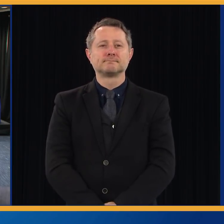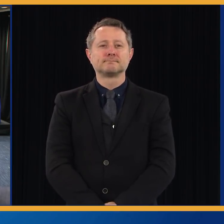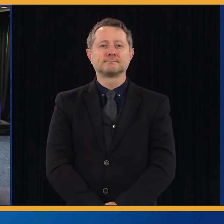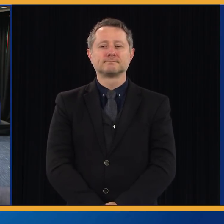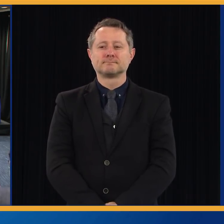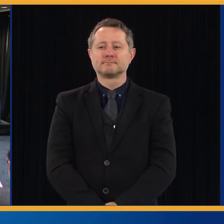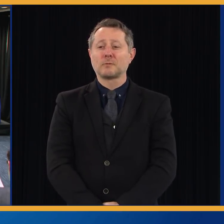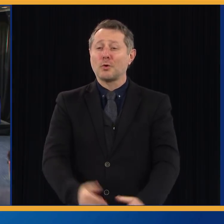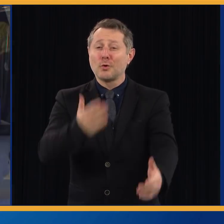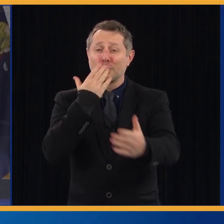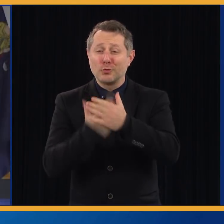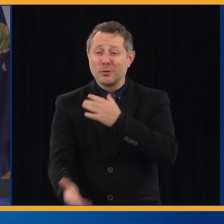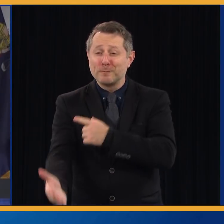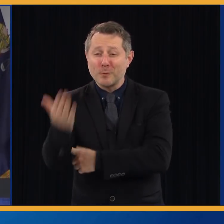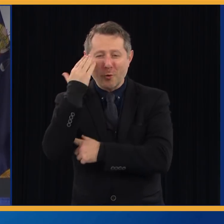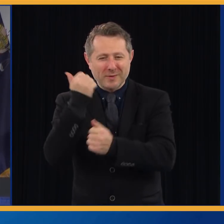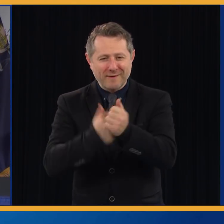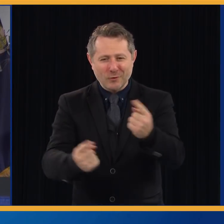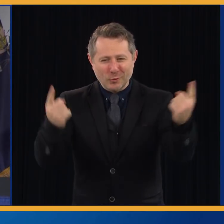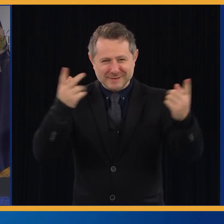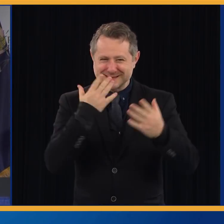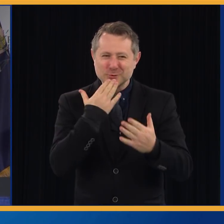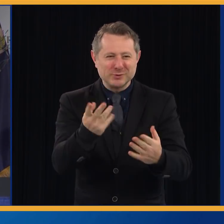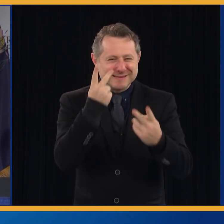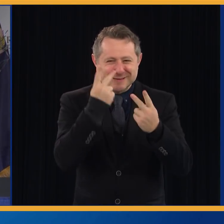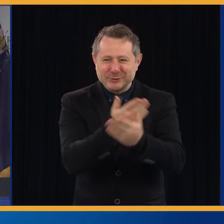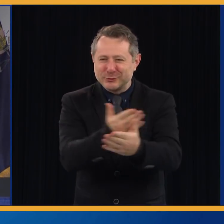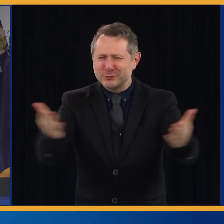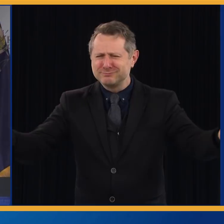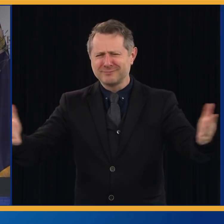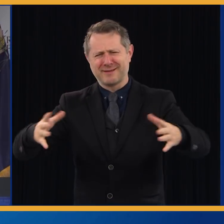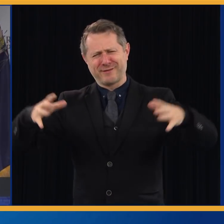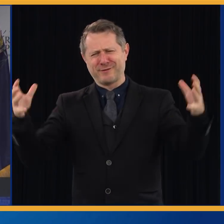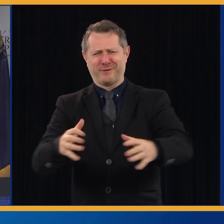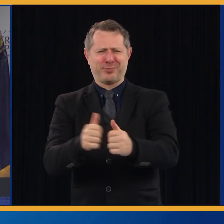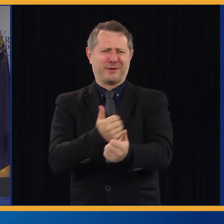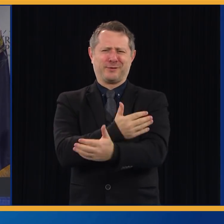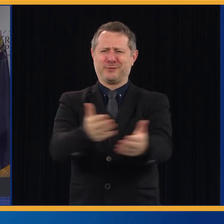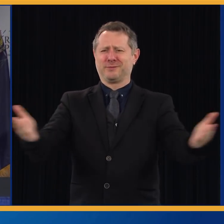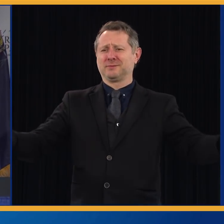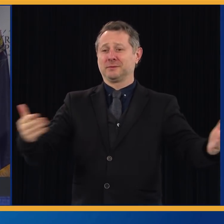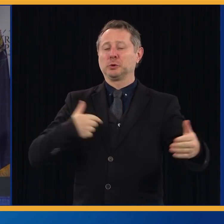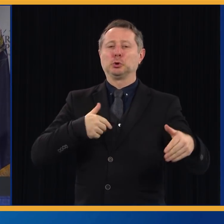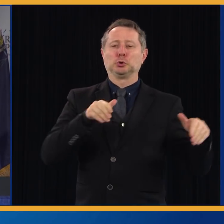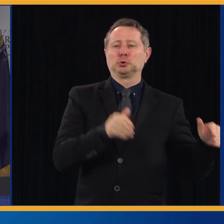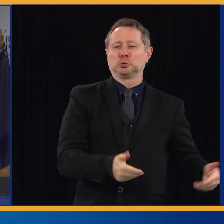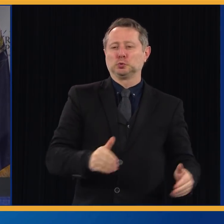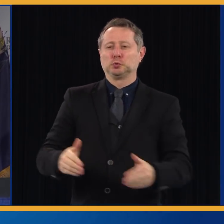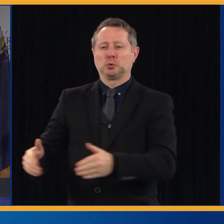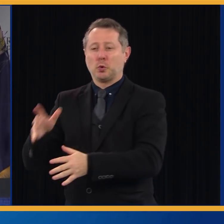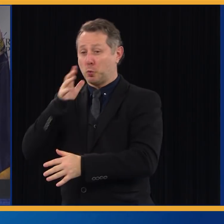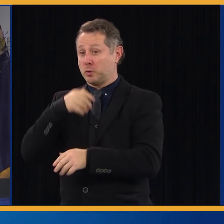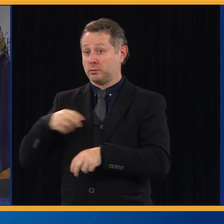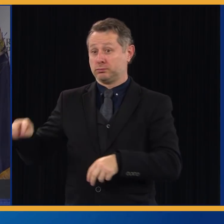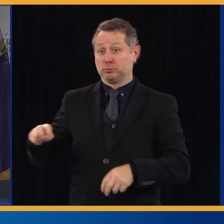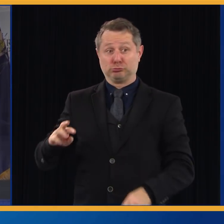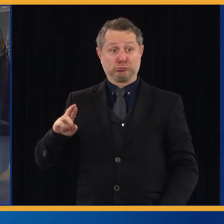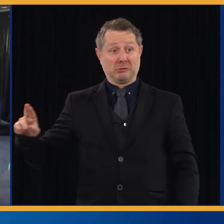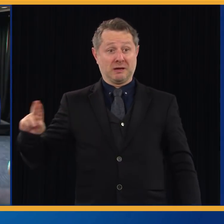Good morning, everyone. Good to see you. Good to be with you. Let me introduce the people who are with us today. From my